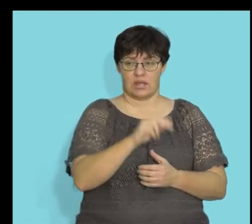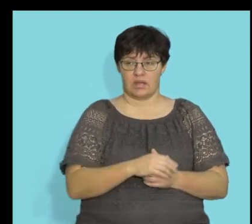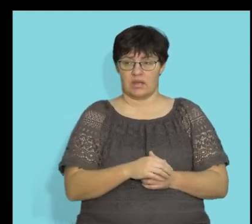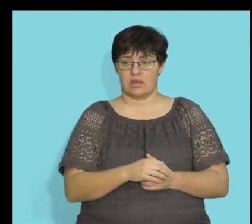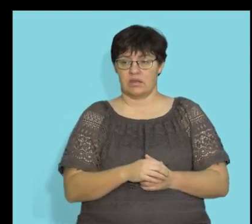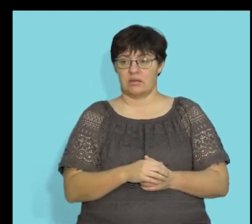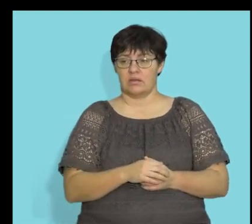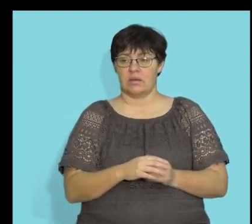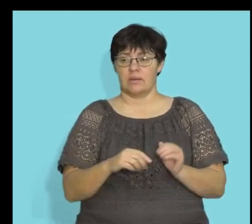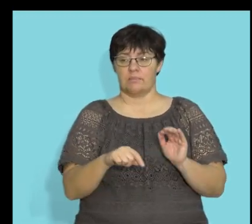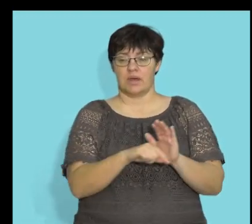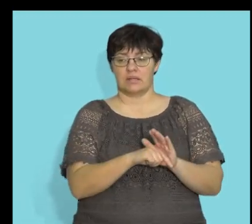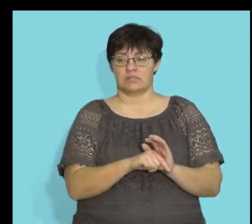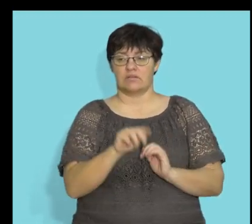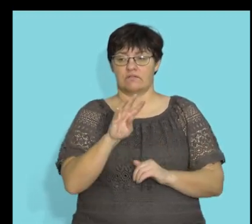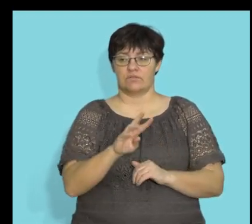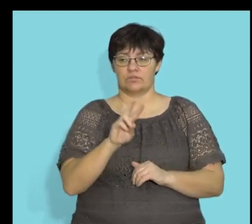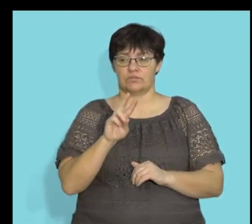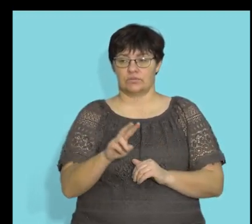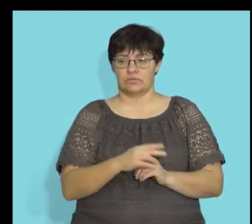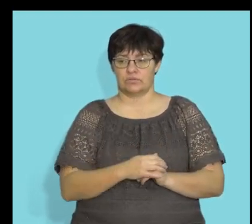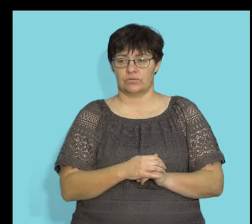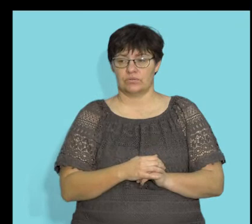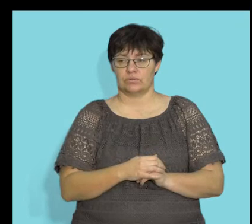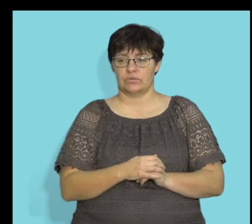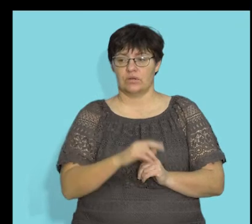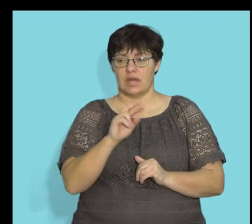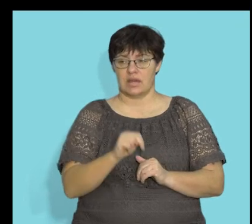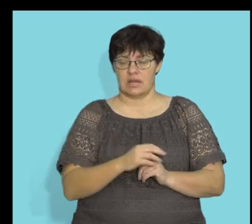squared minus 42n